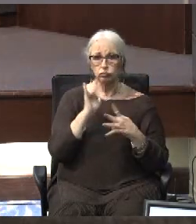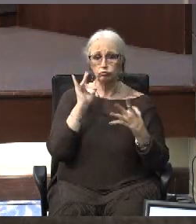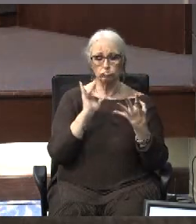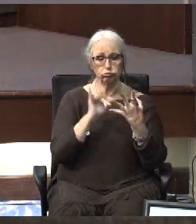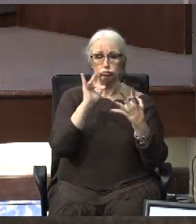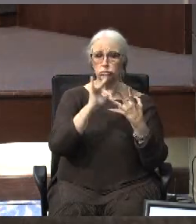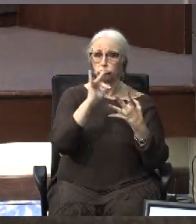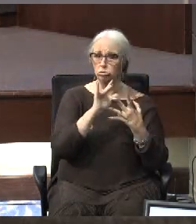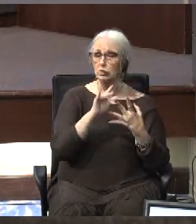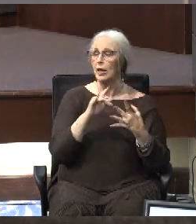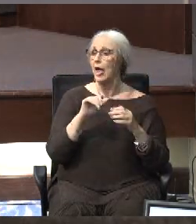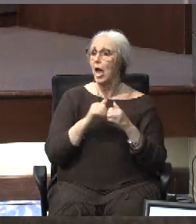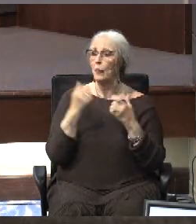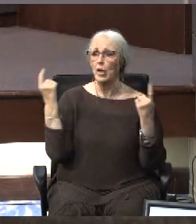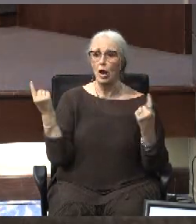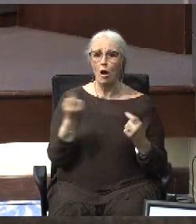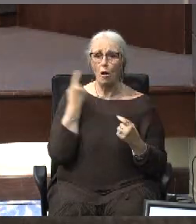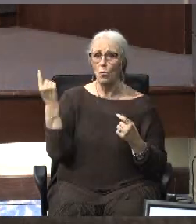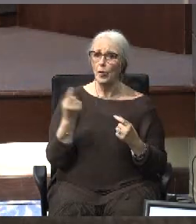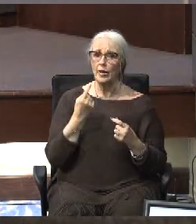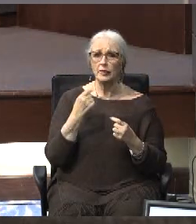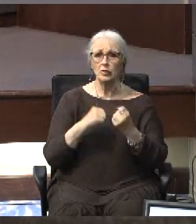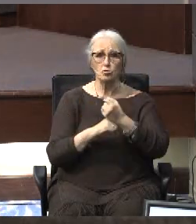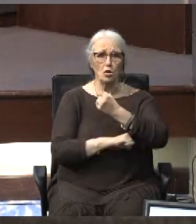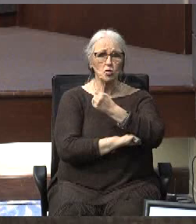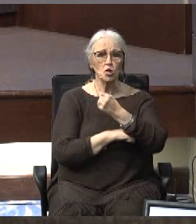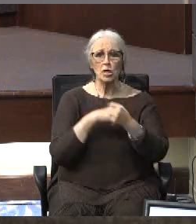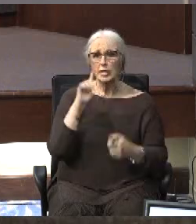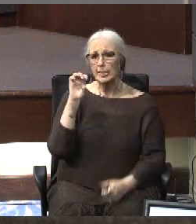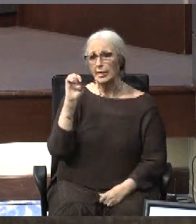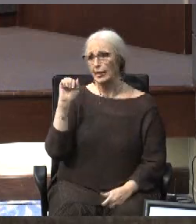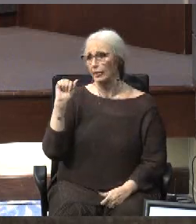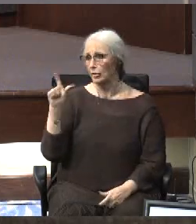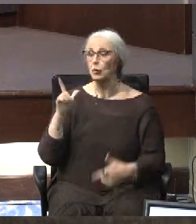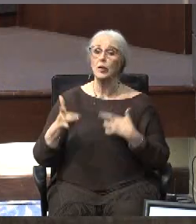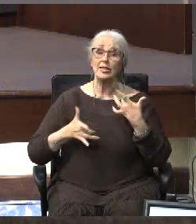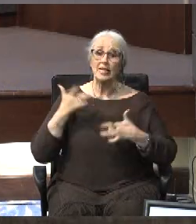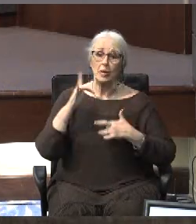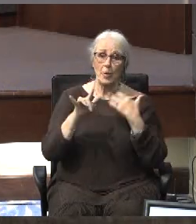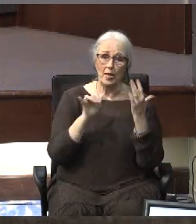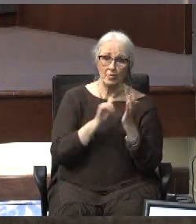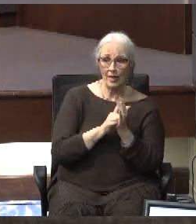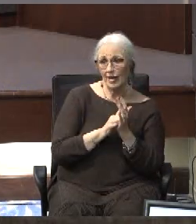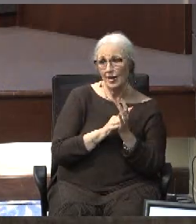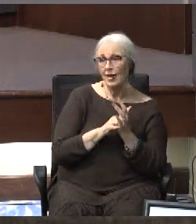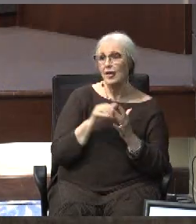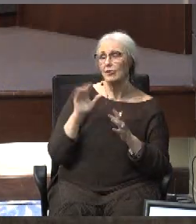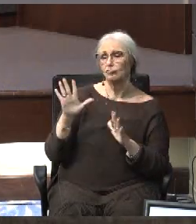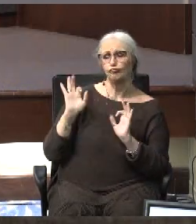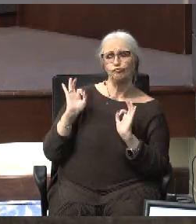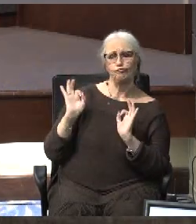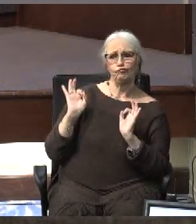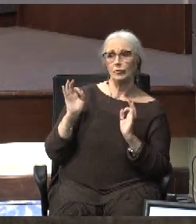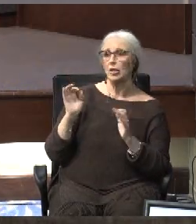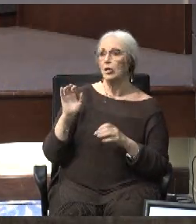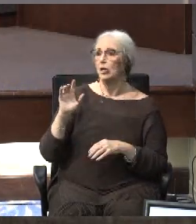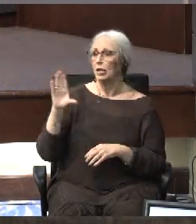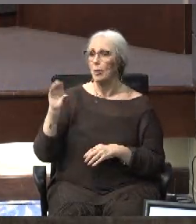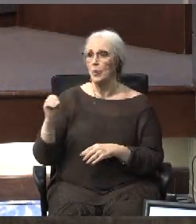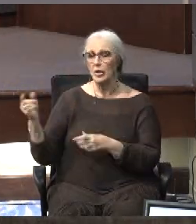structure deals. And so we're appreciative of that, and we're excited to see this legacy company come into a legacy